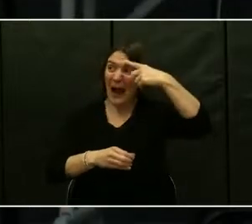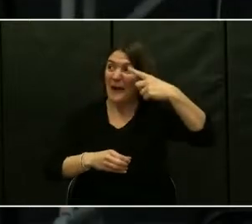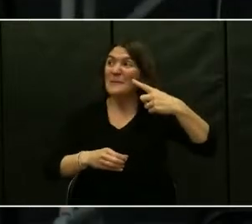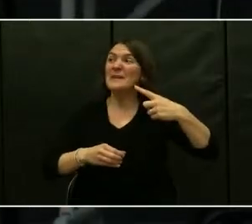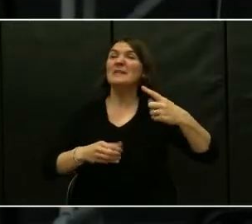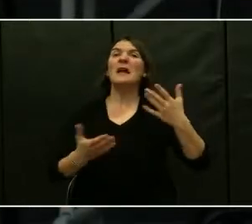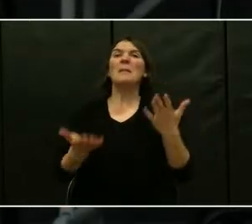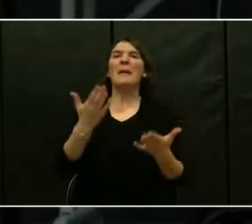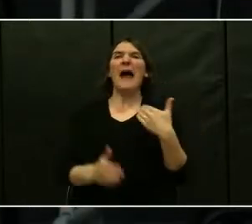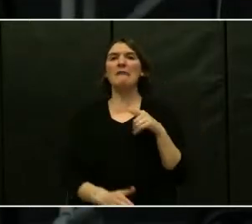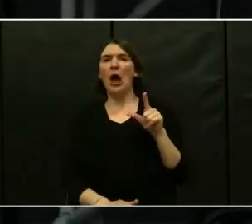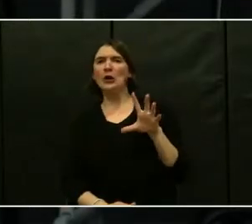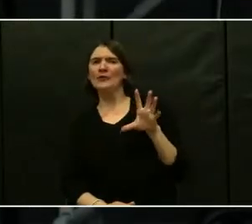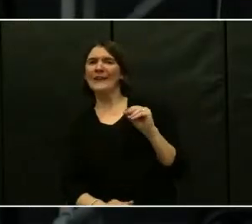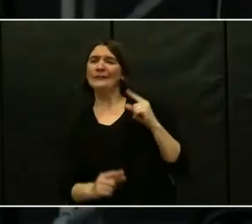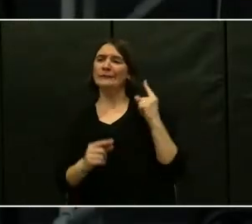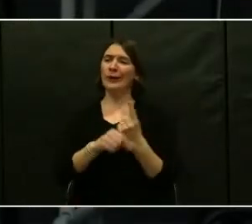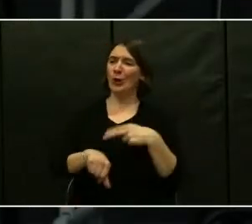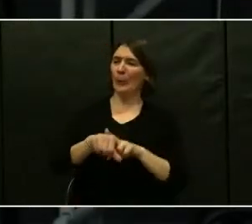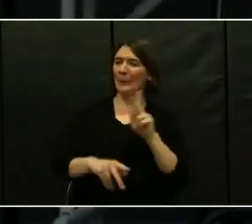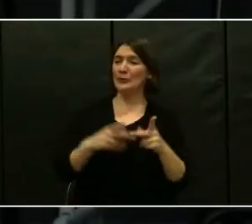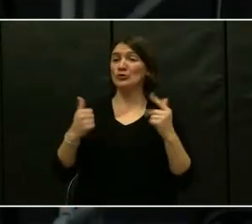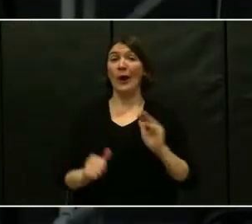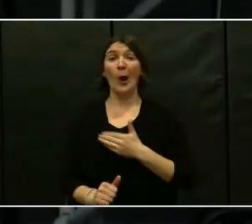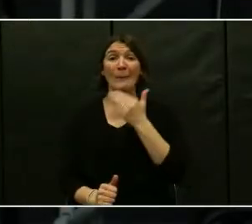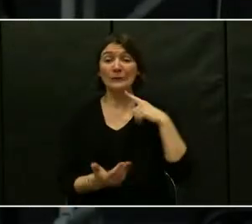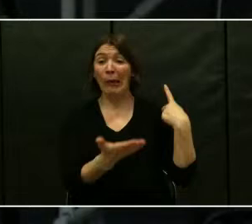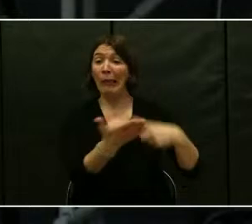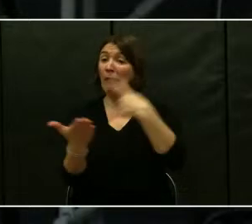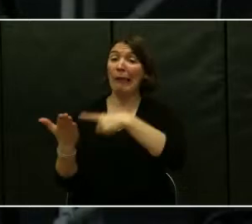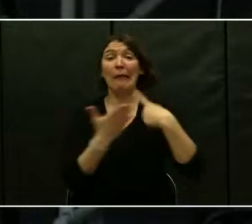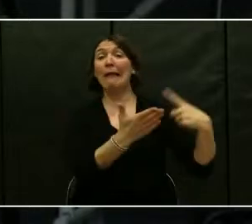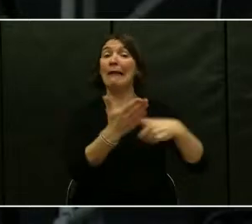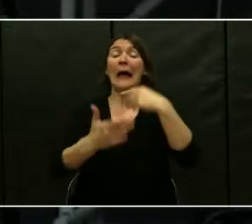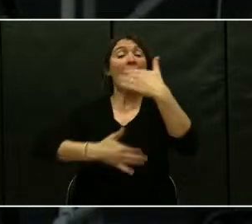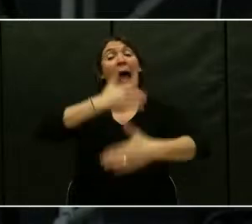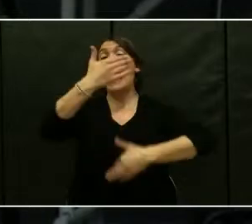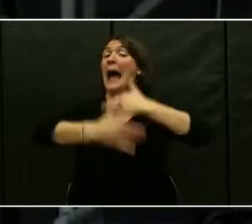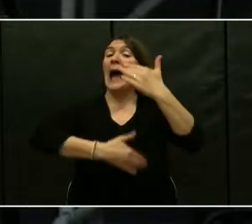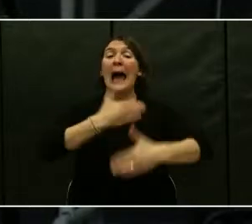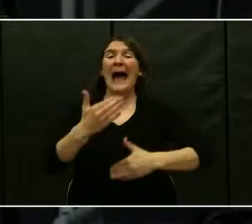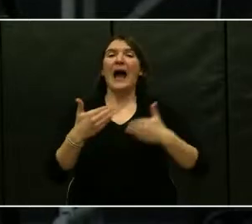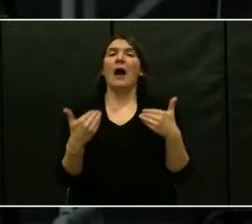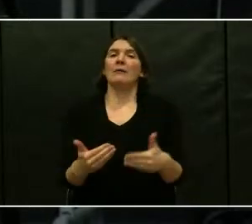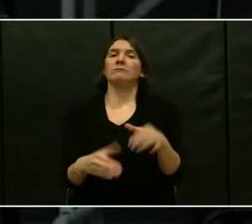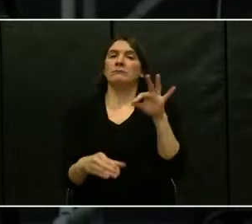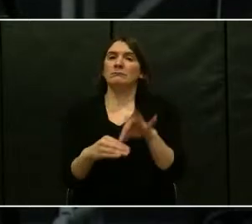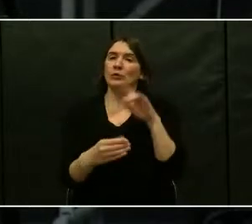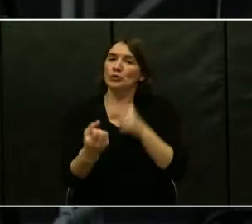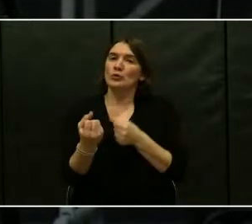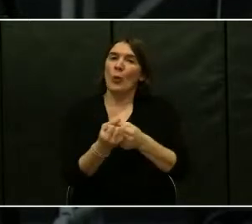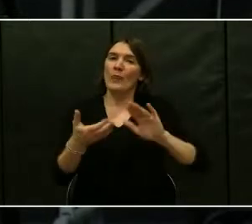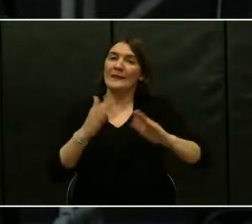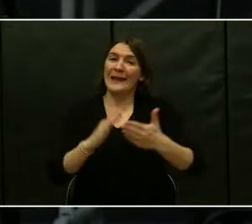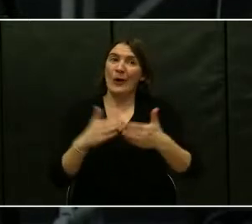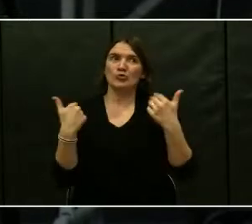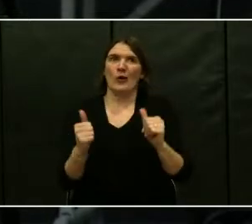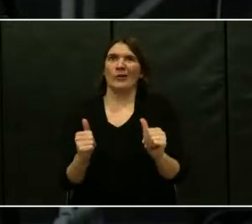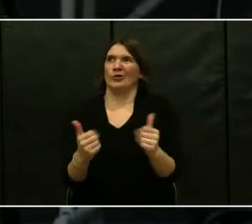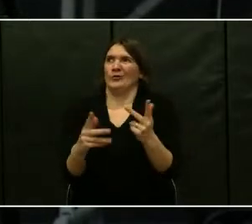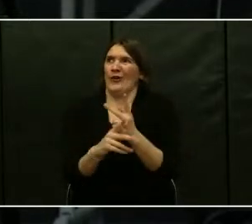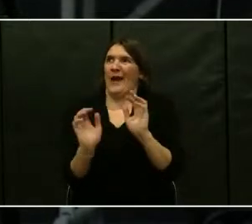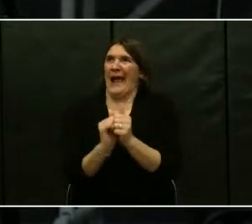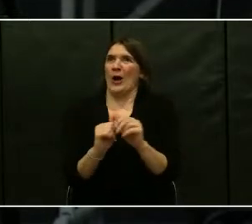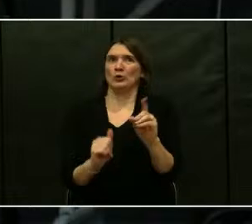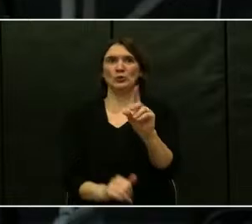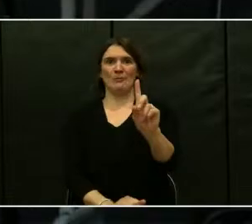150 or so regular people doing our best to live into this whole democracy thing